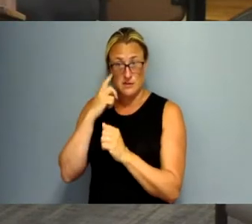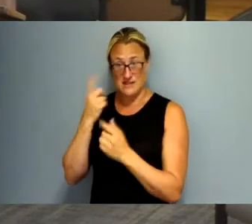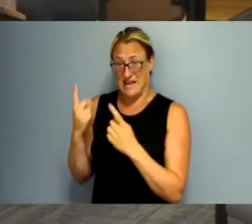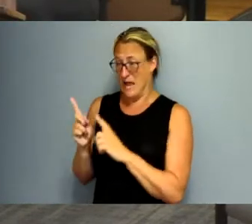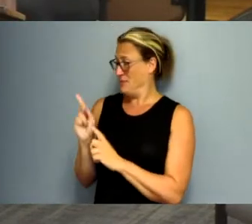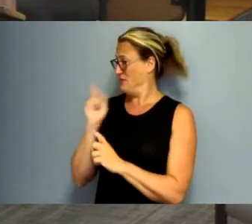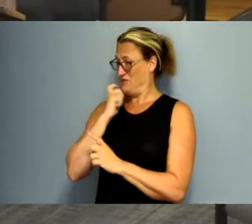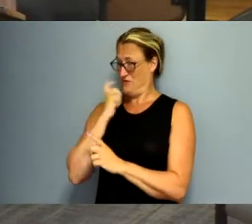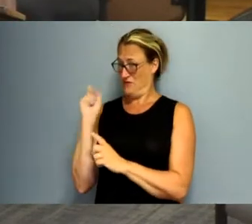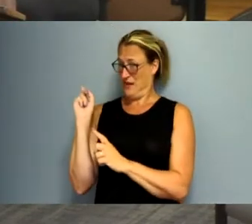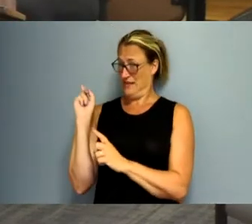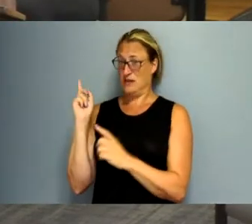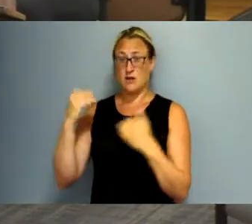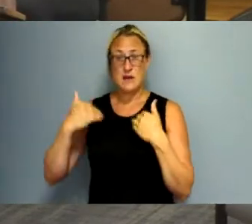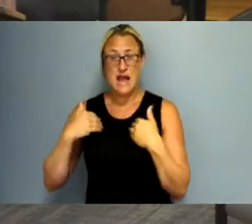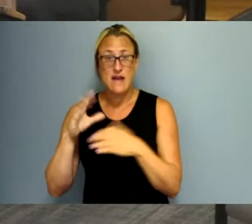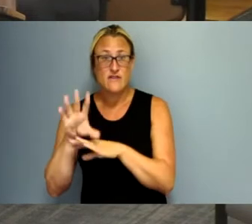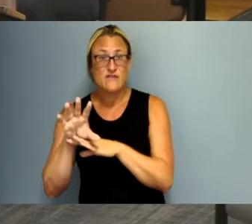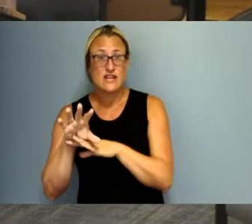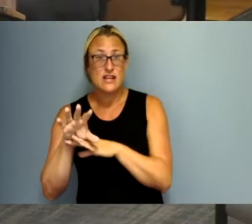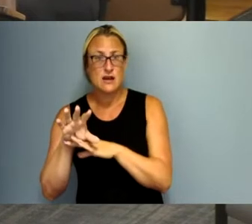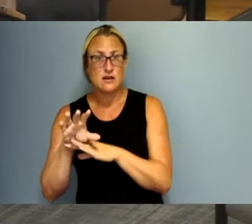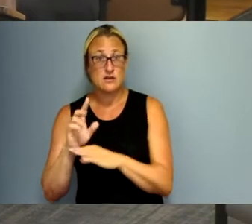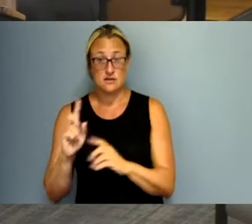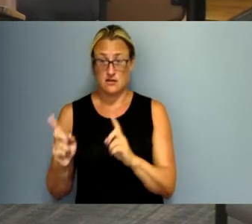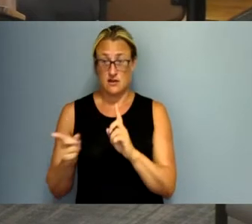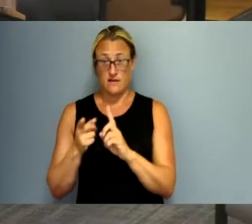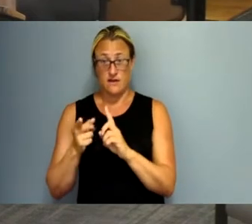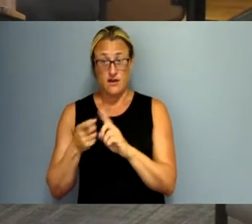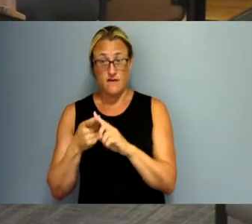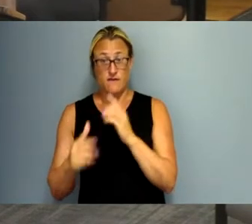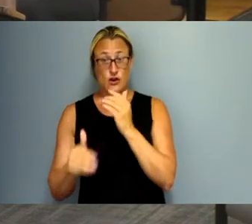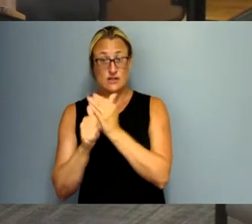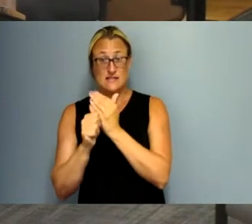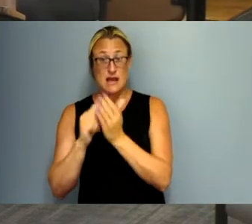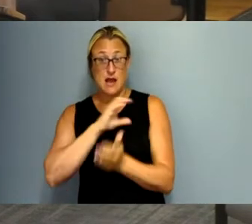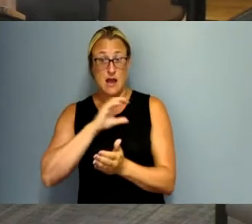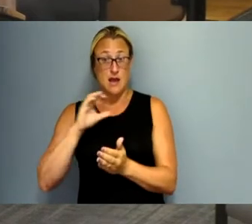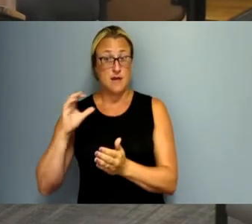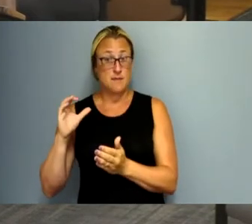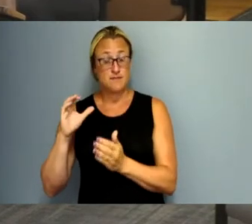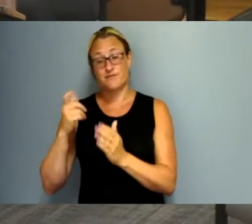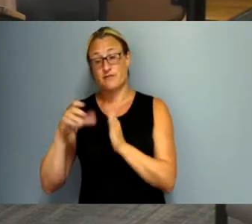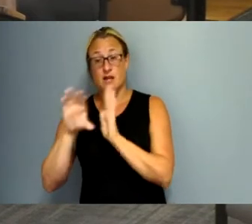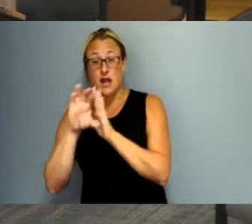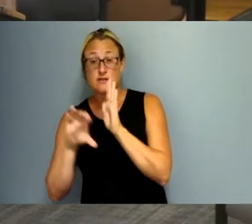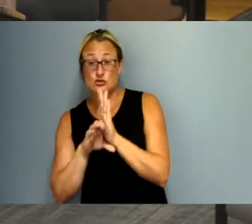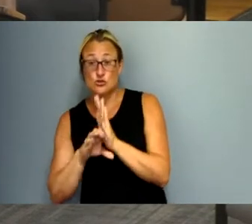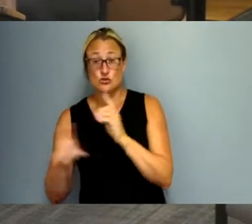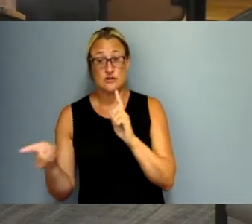on videotape also. Is that a First Amendment violation? Telling her not to come to the meetings and speak?